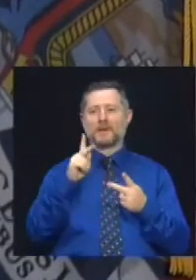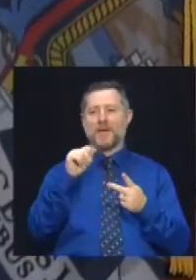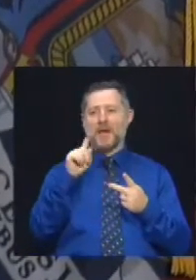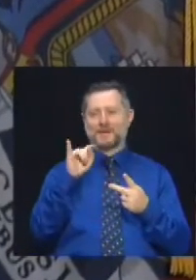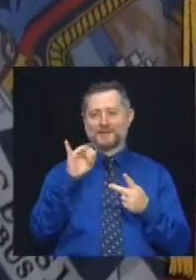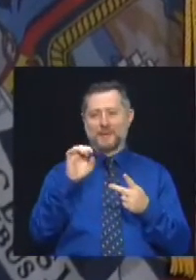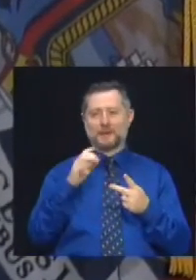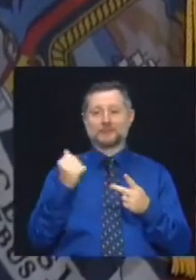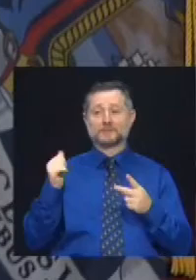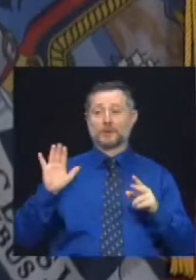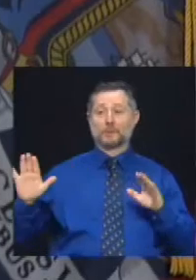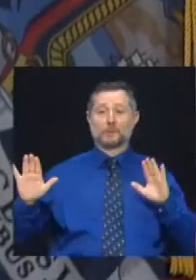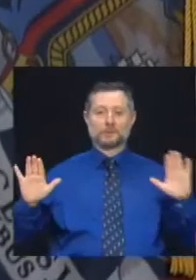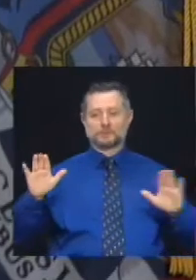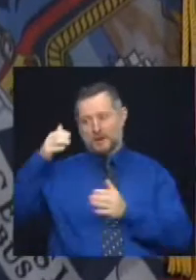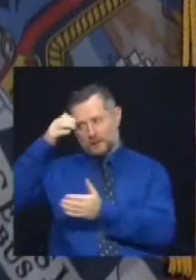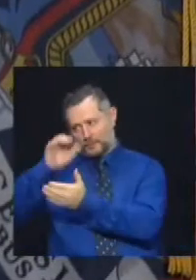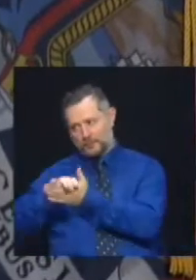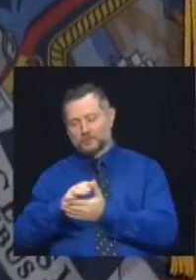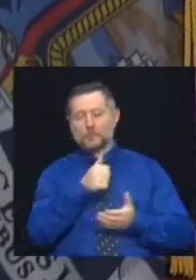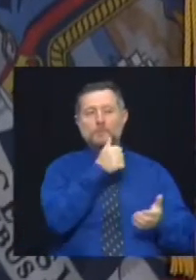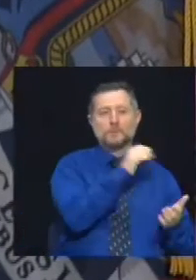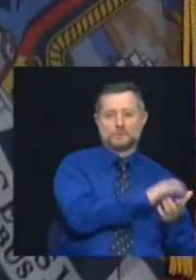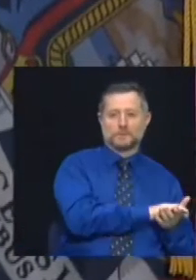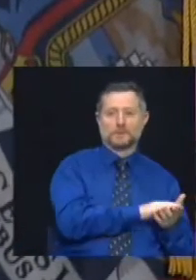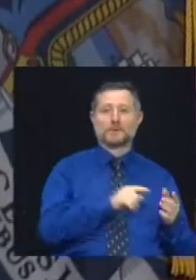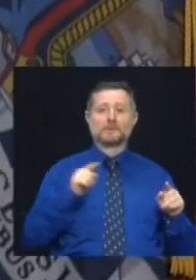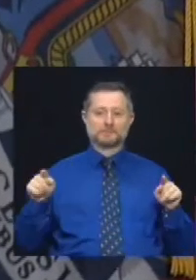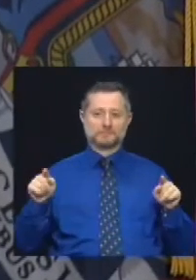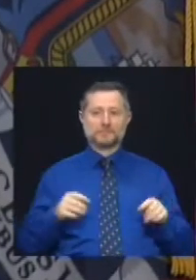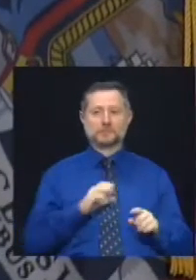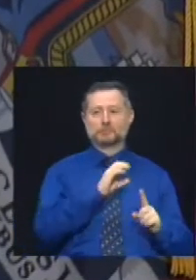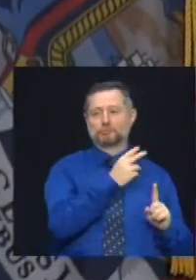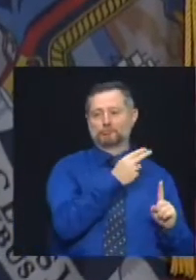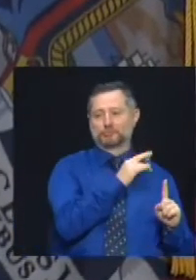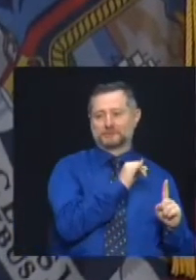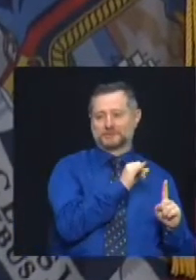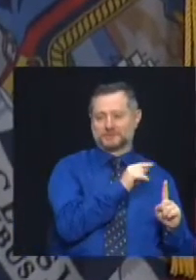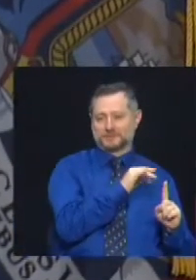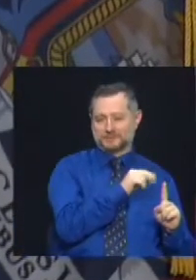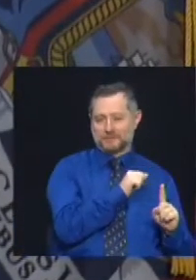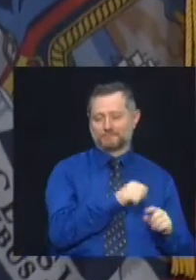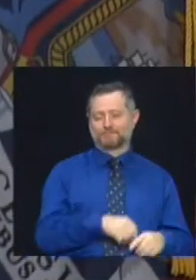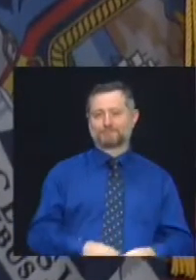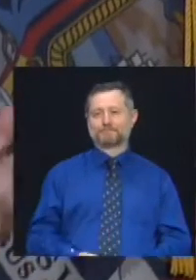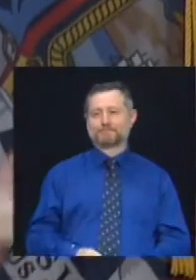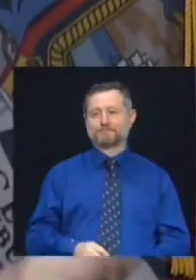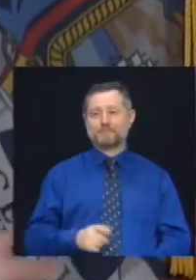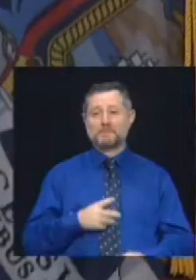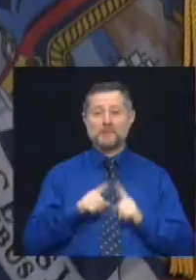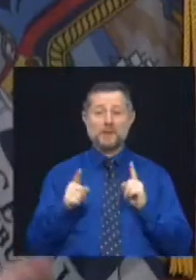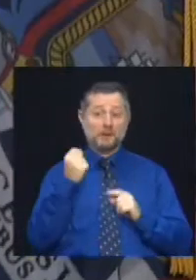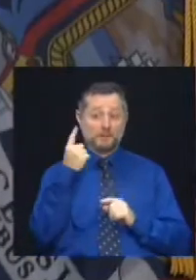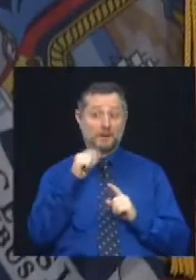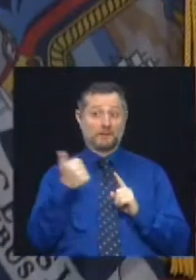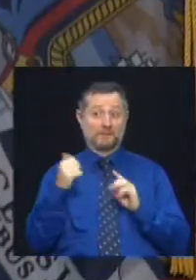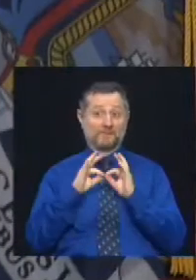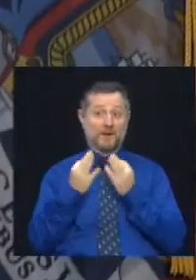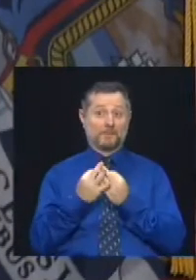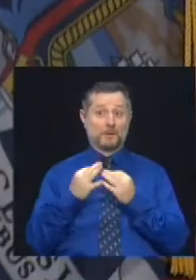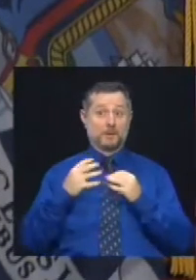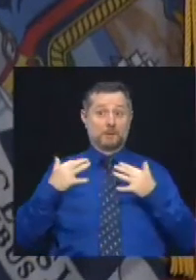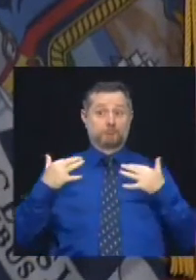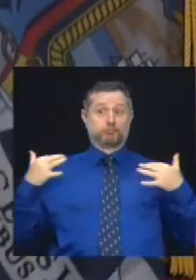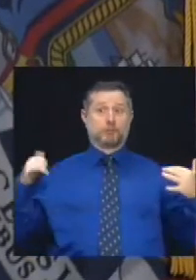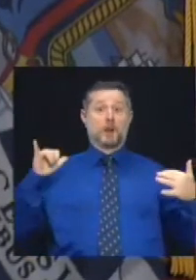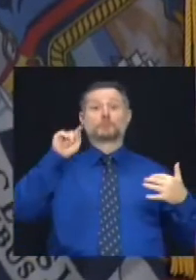wonderful people, Matt and Christina. I also have a large extended family here, so sorry to you in the back. I have a